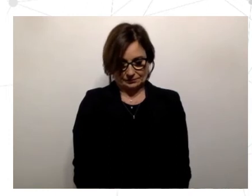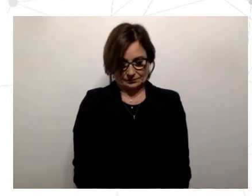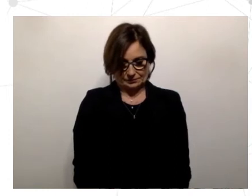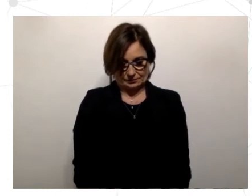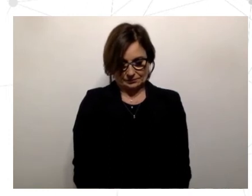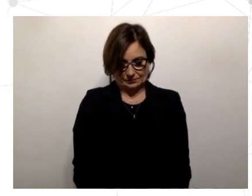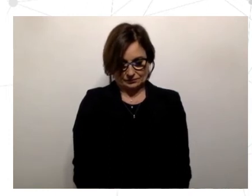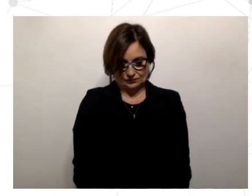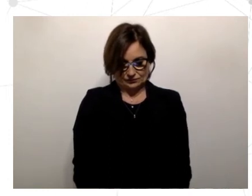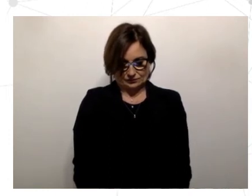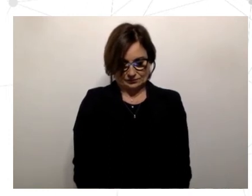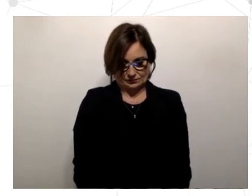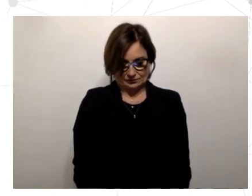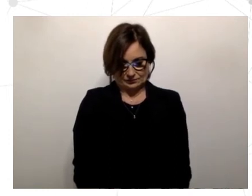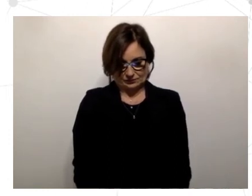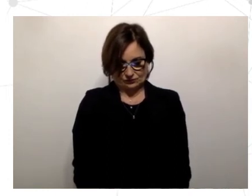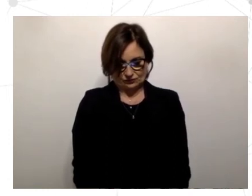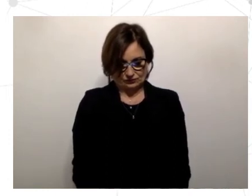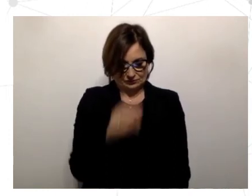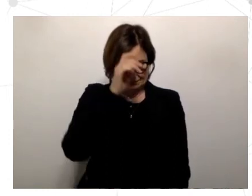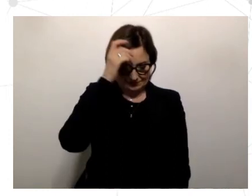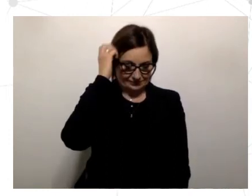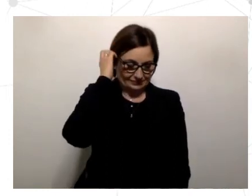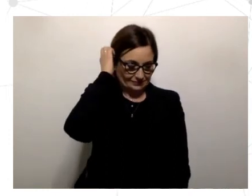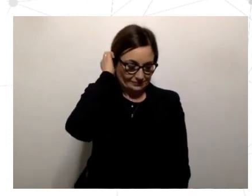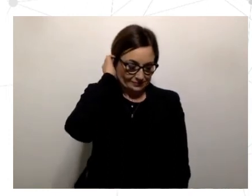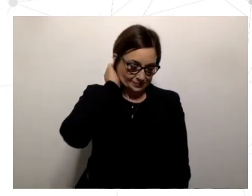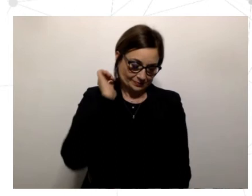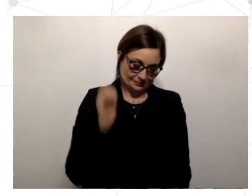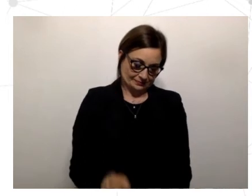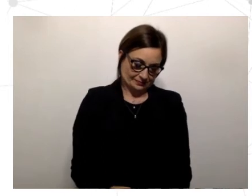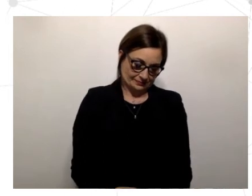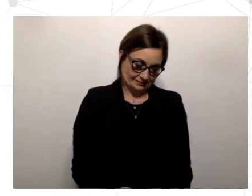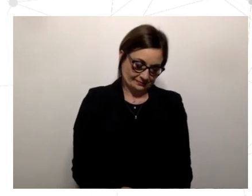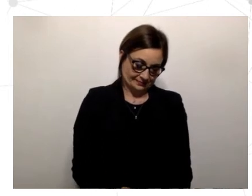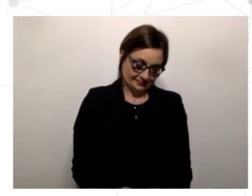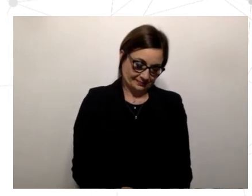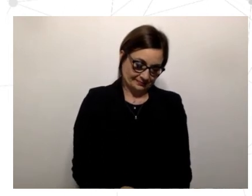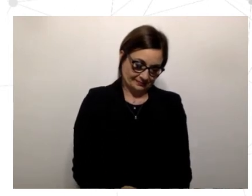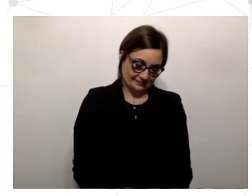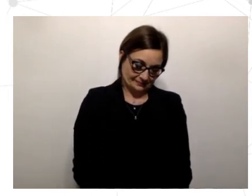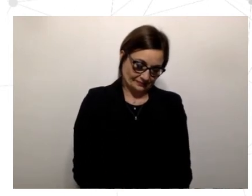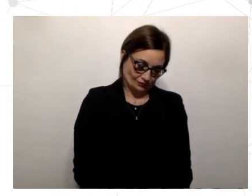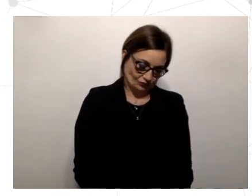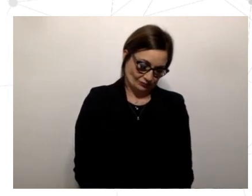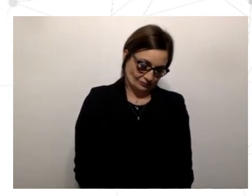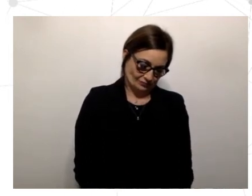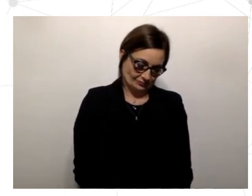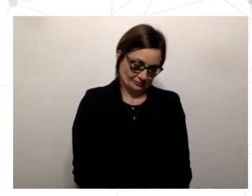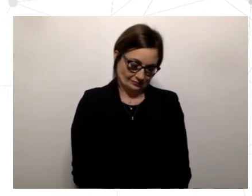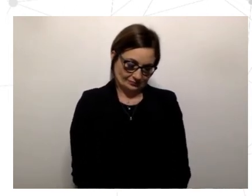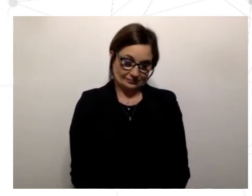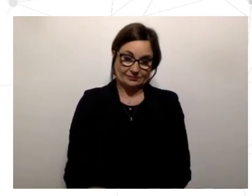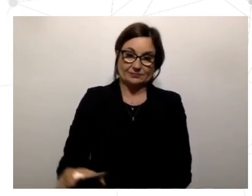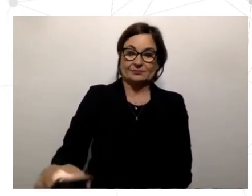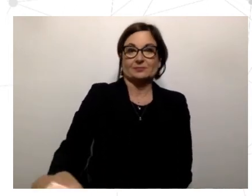That's a great question, and I'm sure Amos will have a view as well. But I think one of the things that we are really